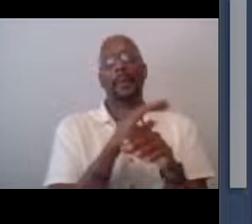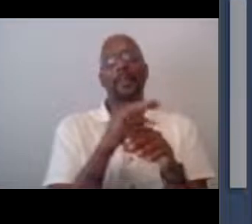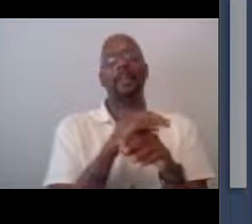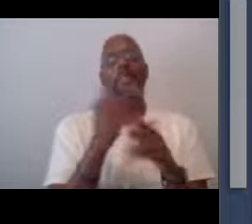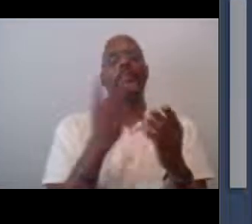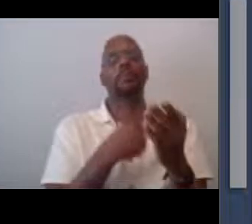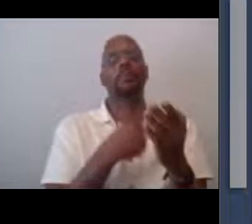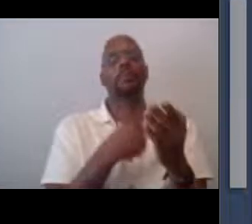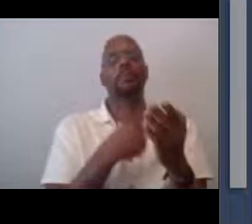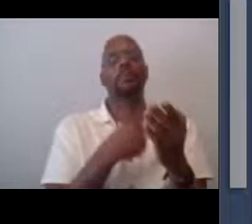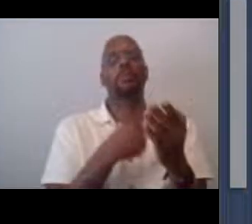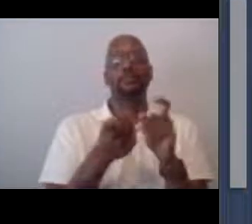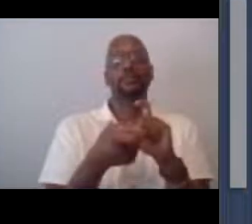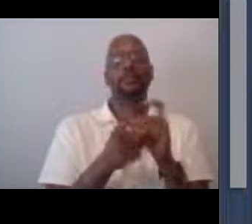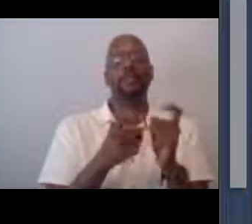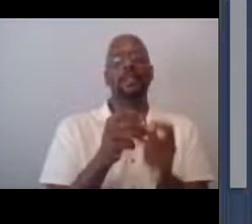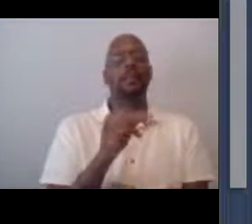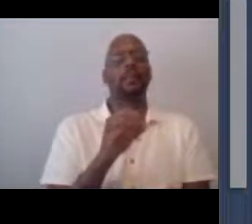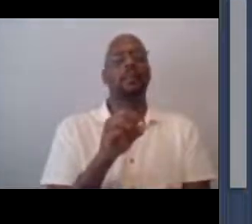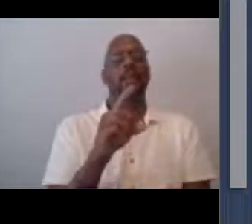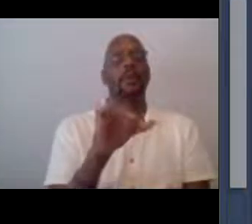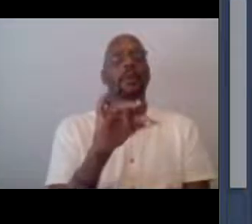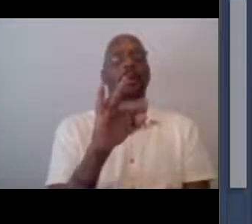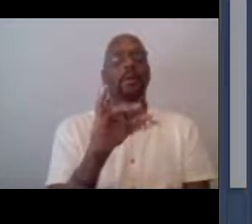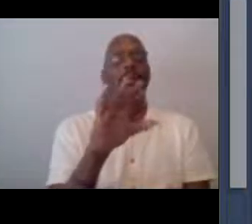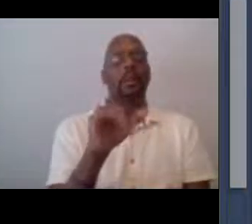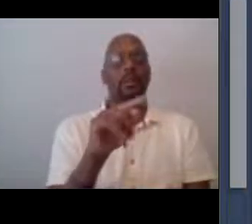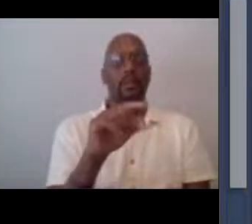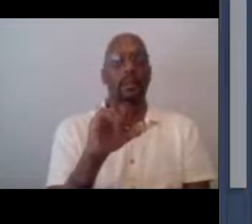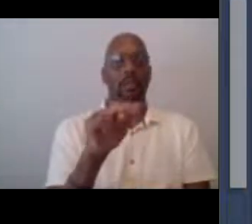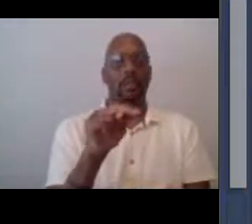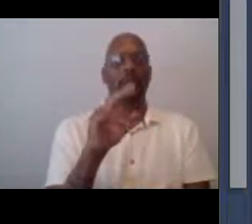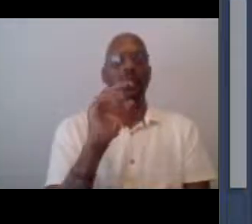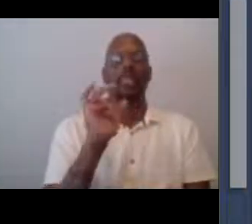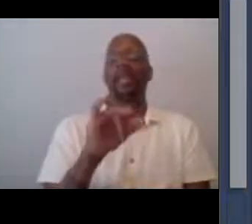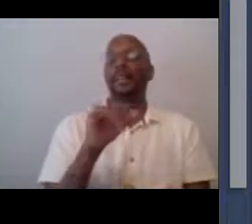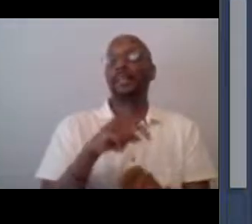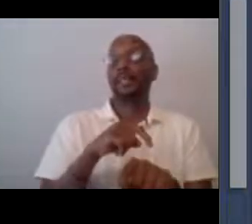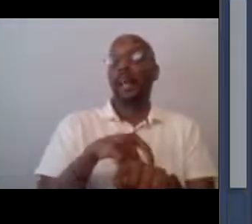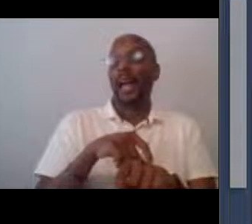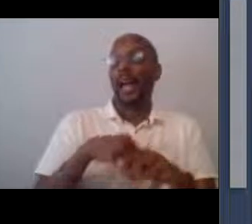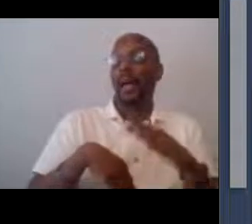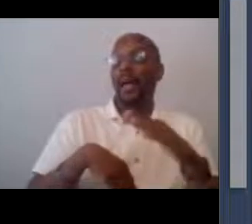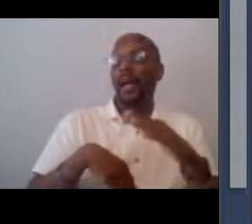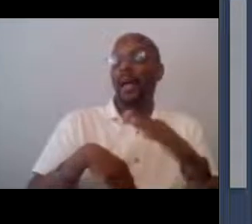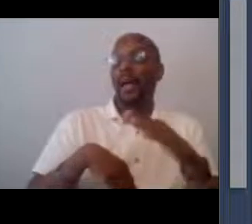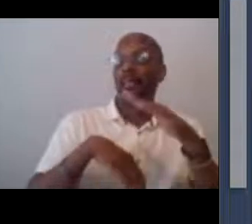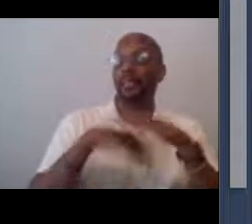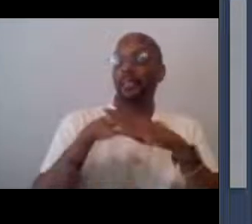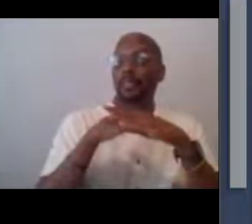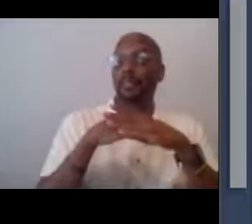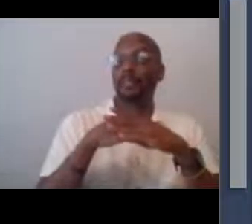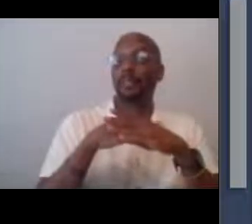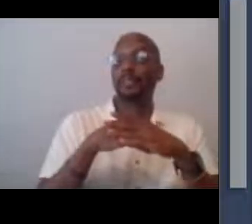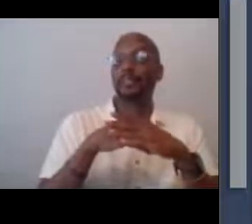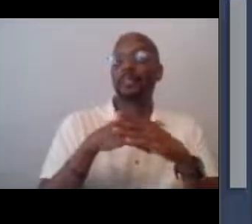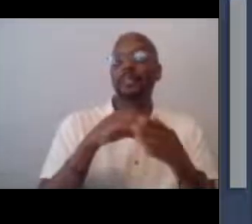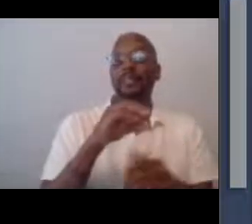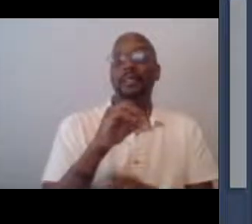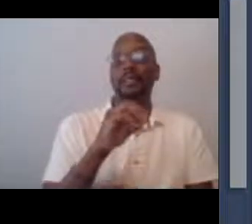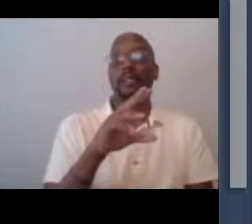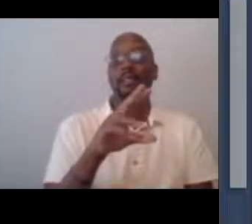that comment period is ending on October 31st. And then we just had our Buy America one just closed on